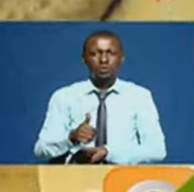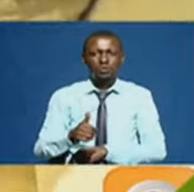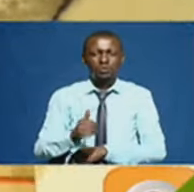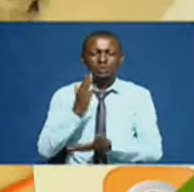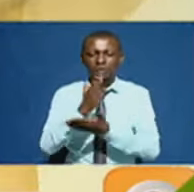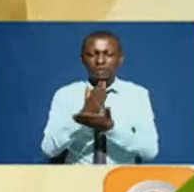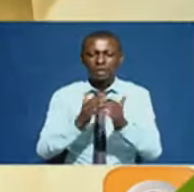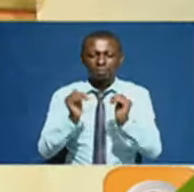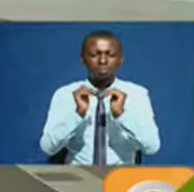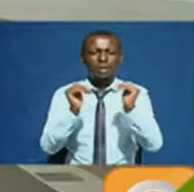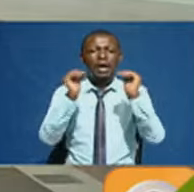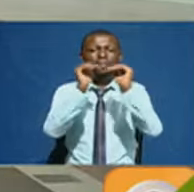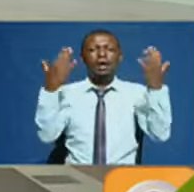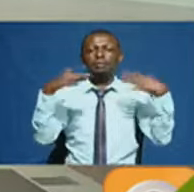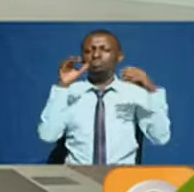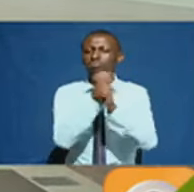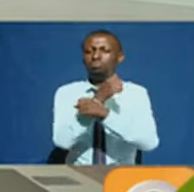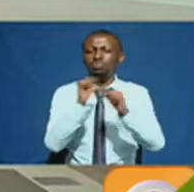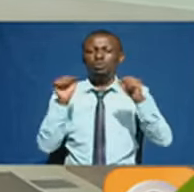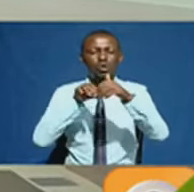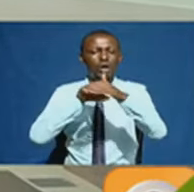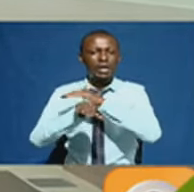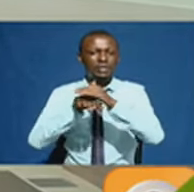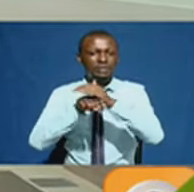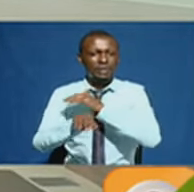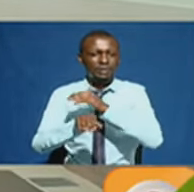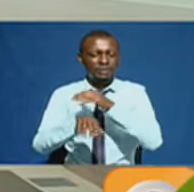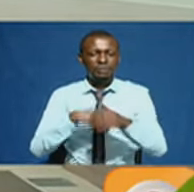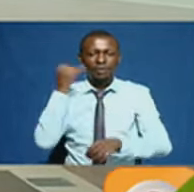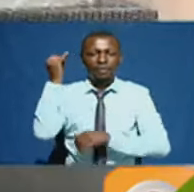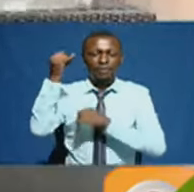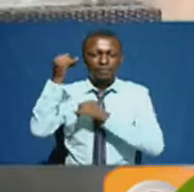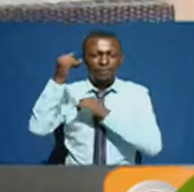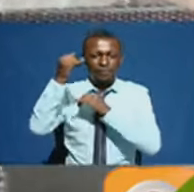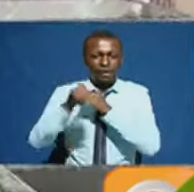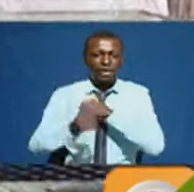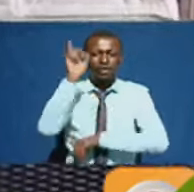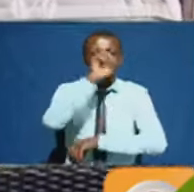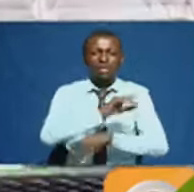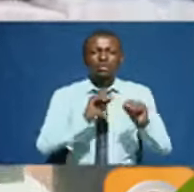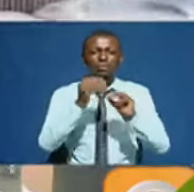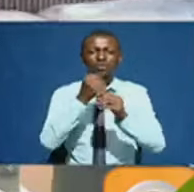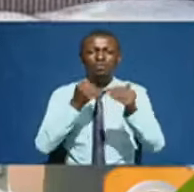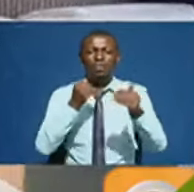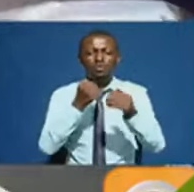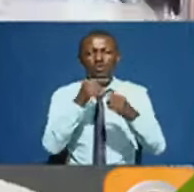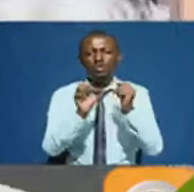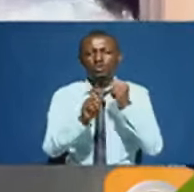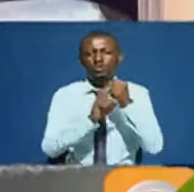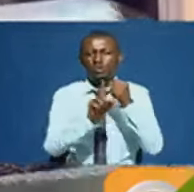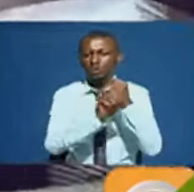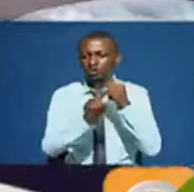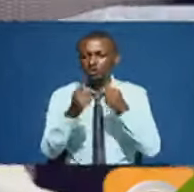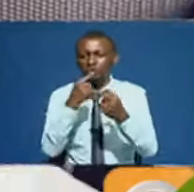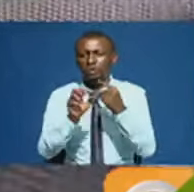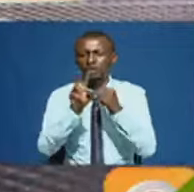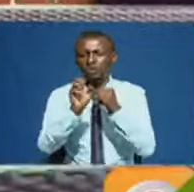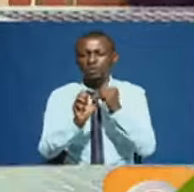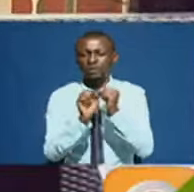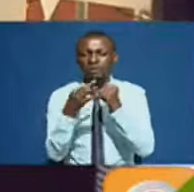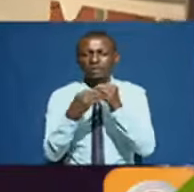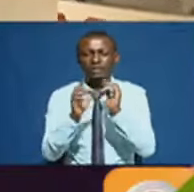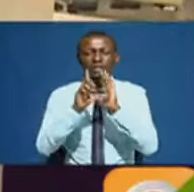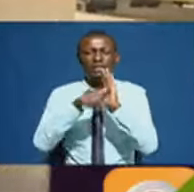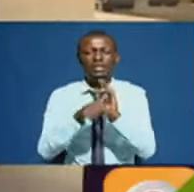still inhabitable. The handing over deadline was first shifted from 2016 to 2018, then to